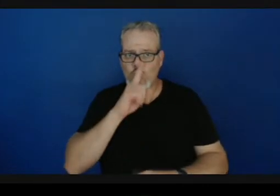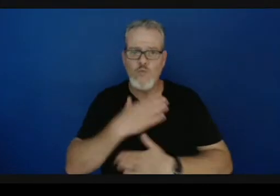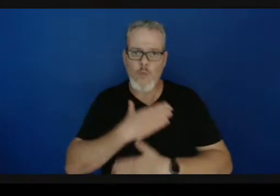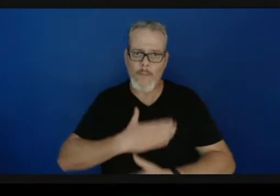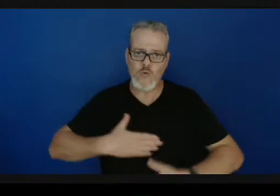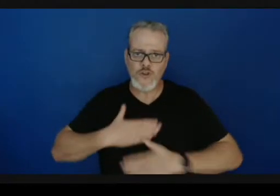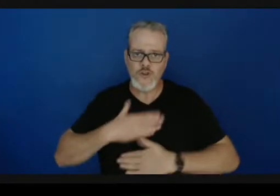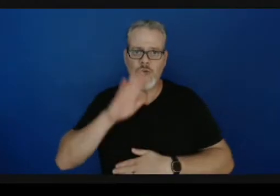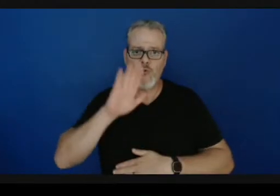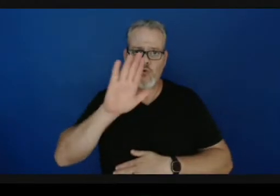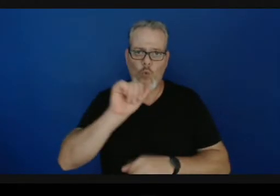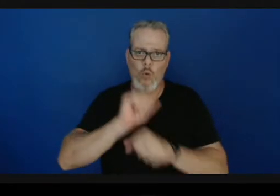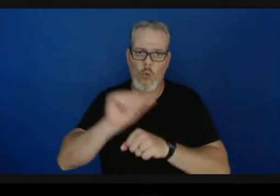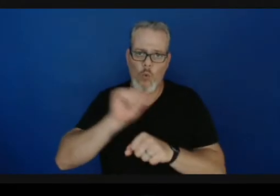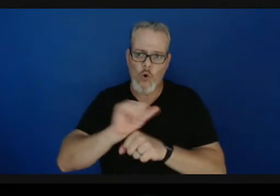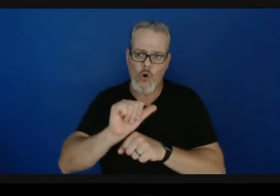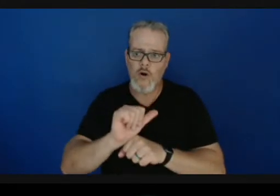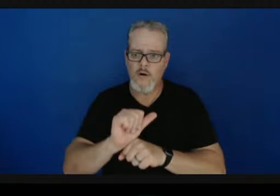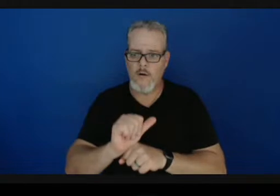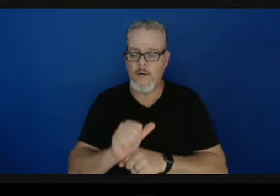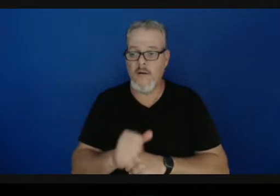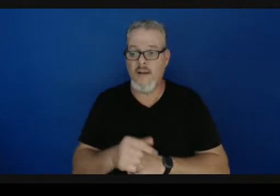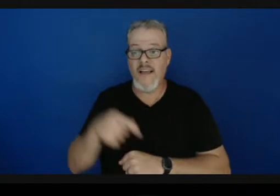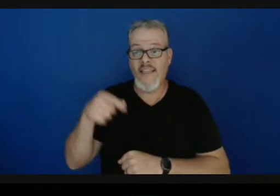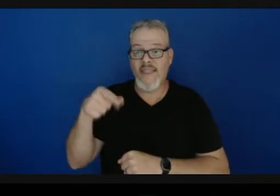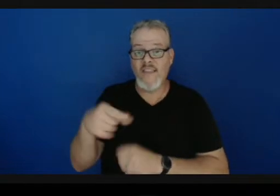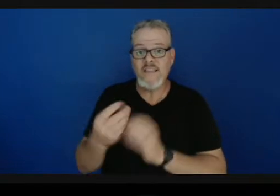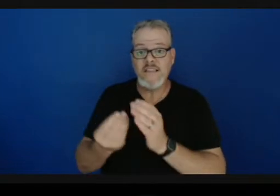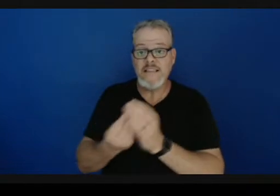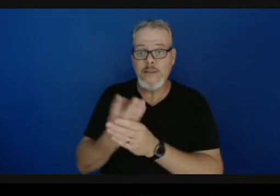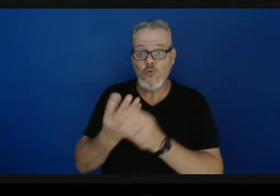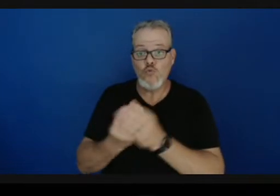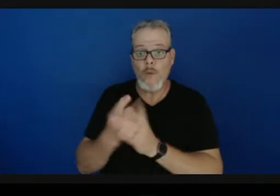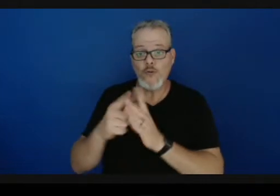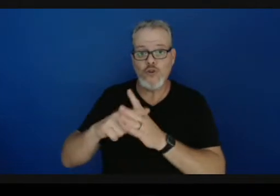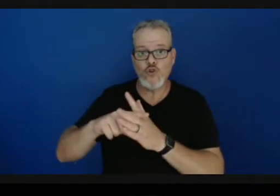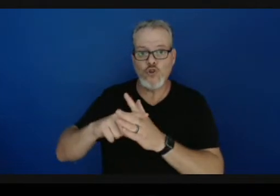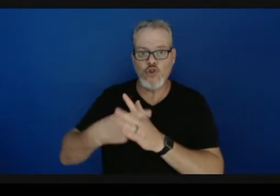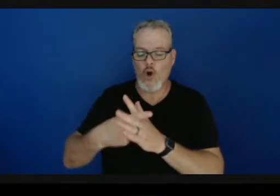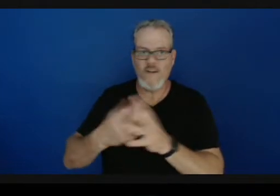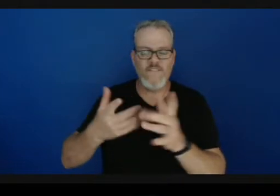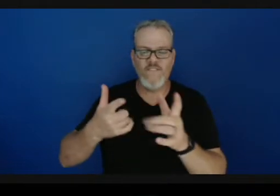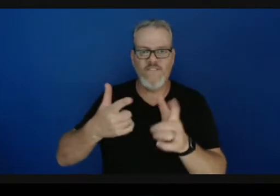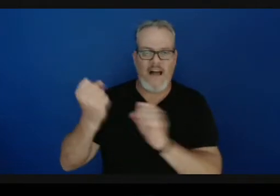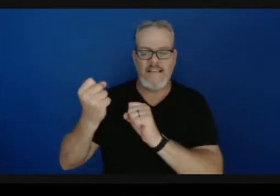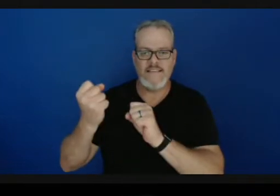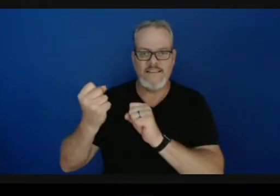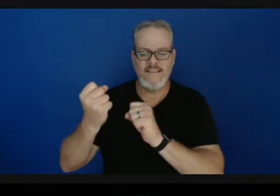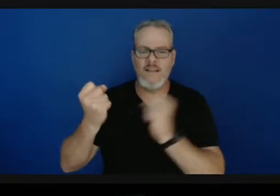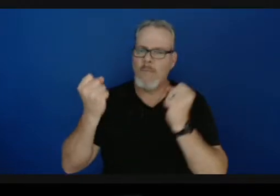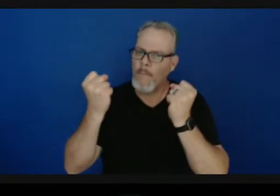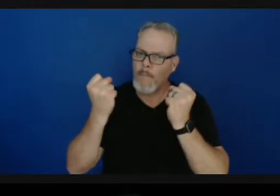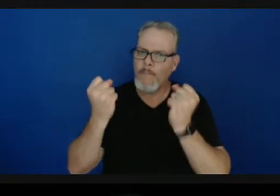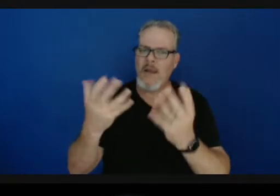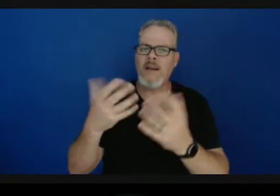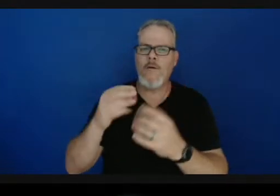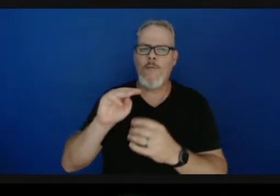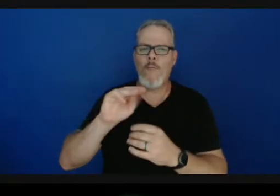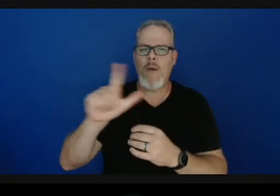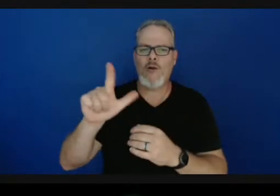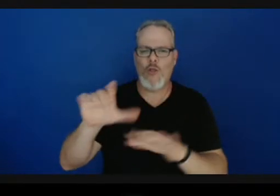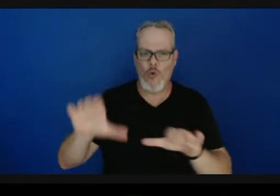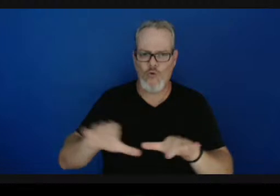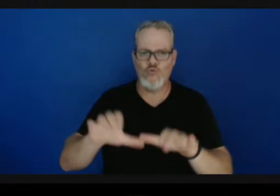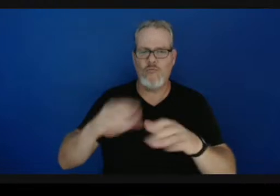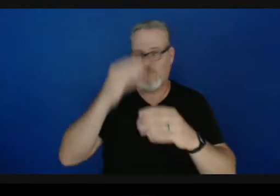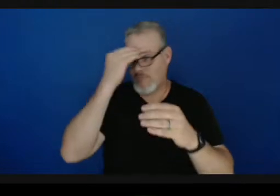that. This eruption started very abruptly, which a lot of Mauna Loa eruptions do, which is the message we were